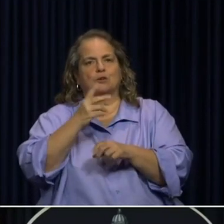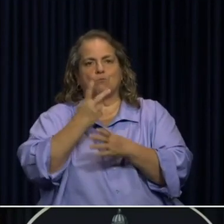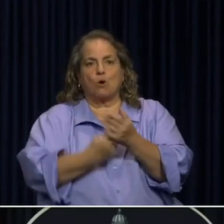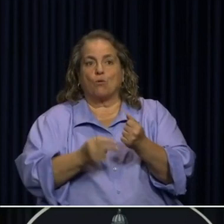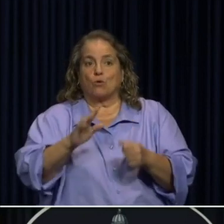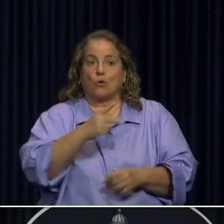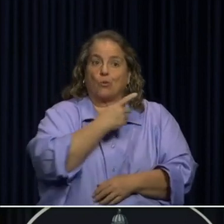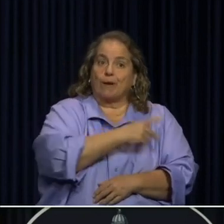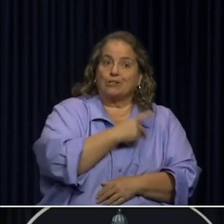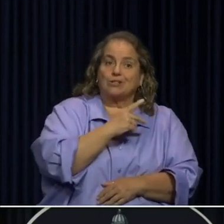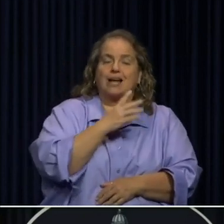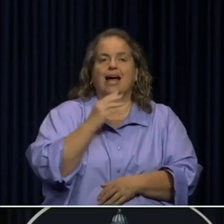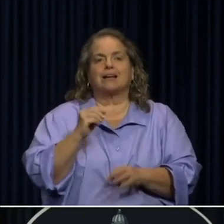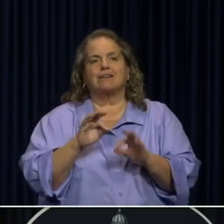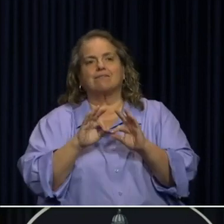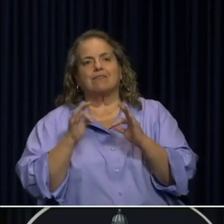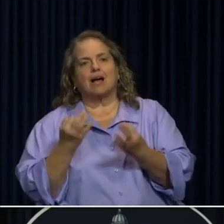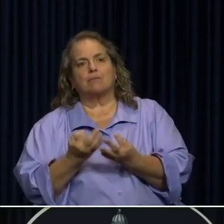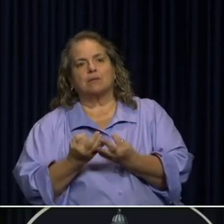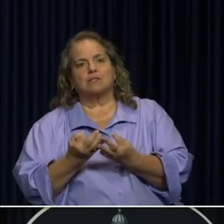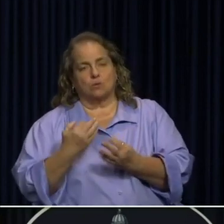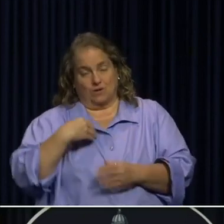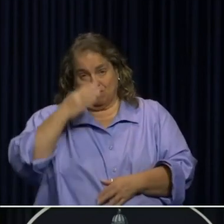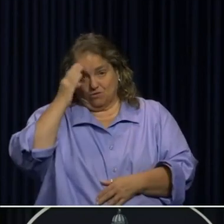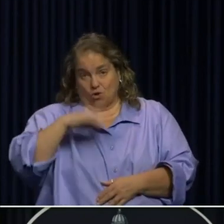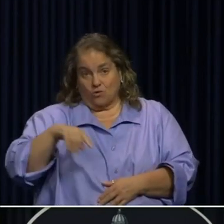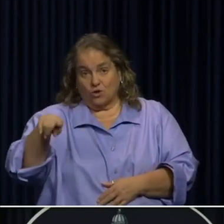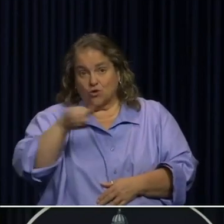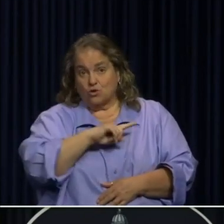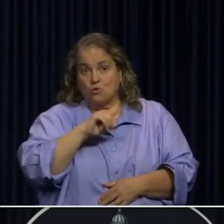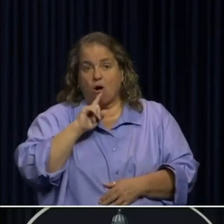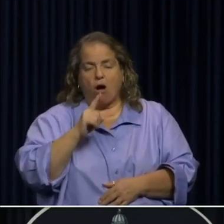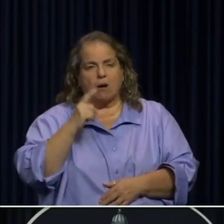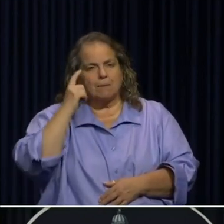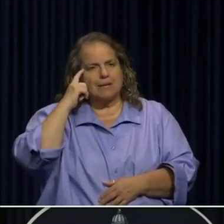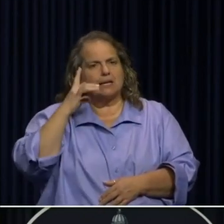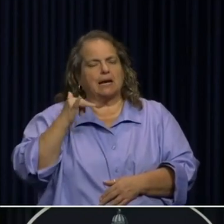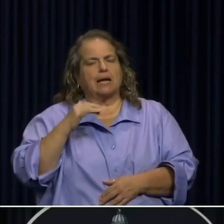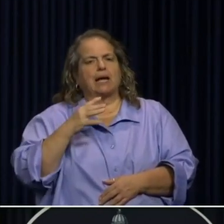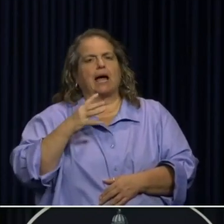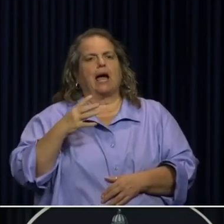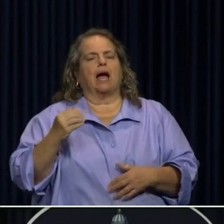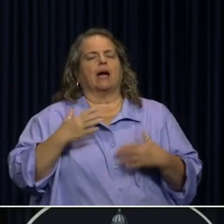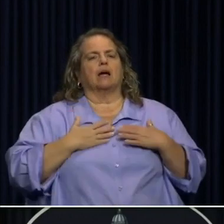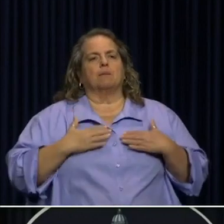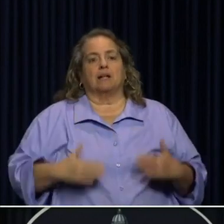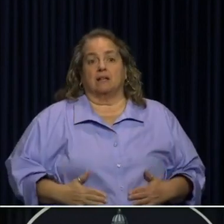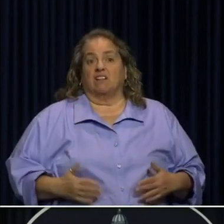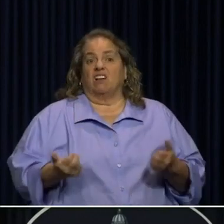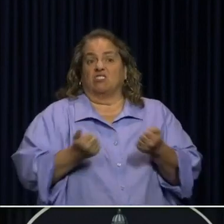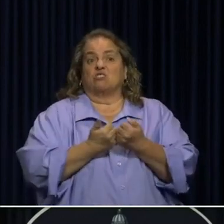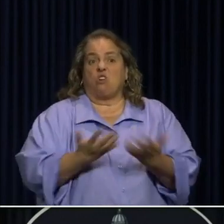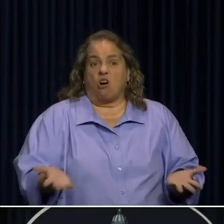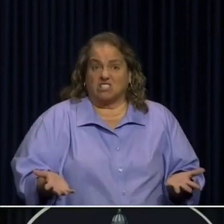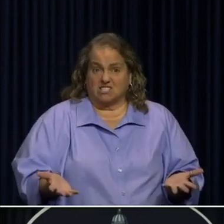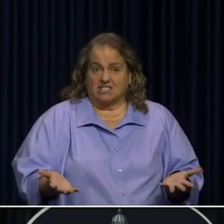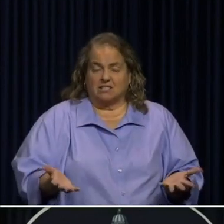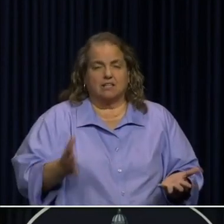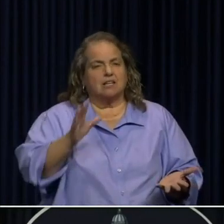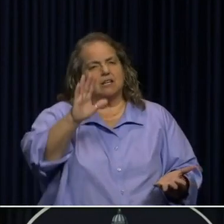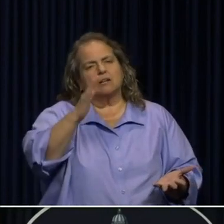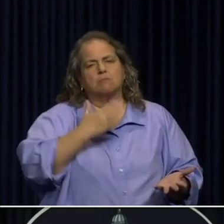your families. we know that you are mentally and physically exhausted. Please remember, there is